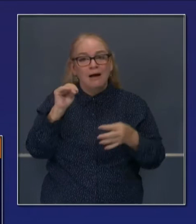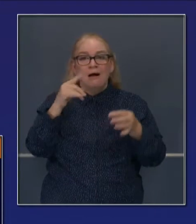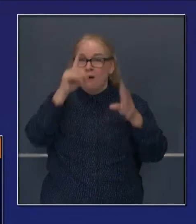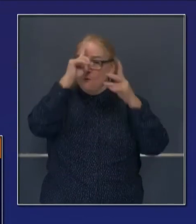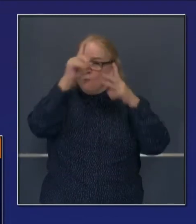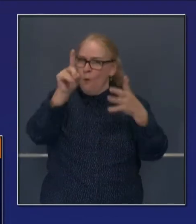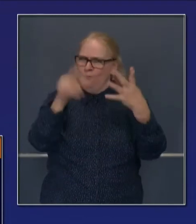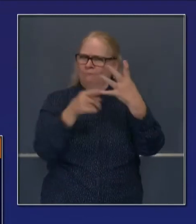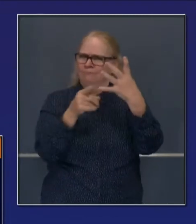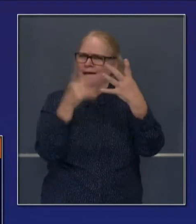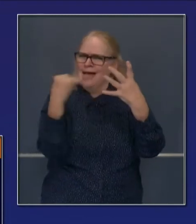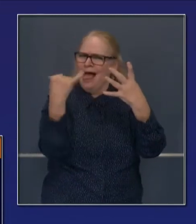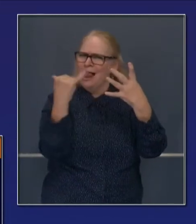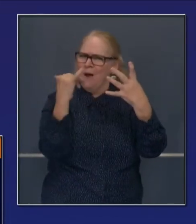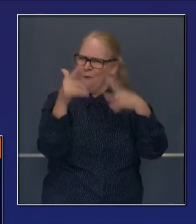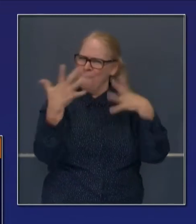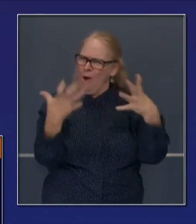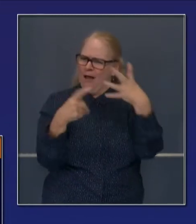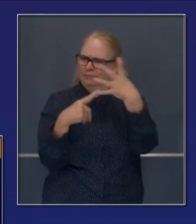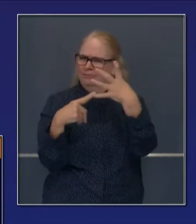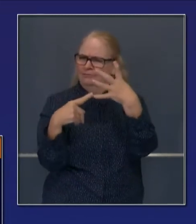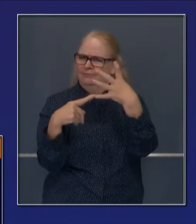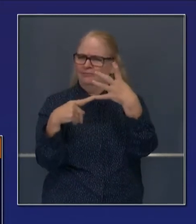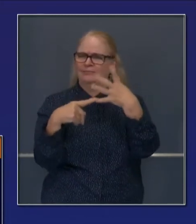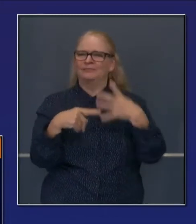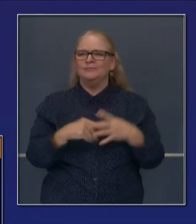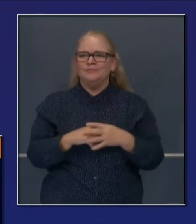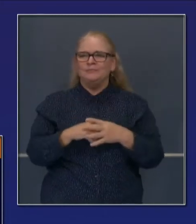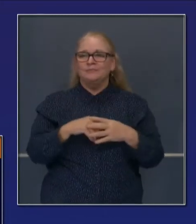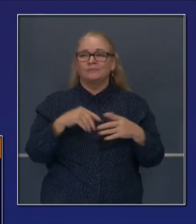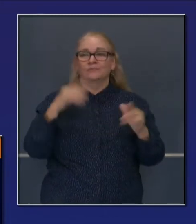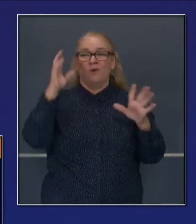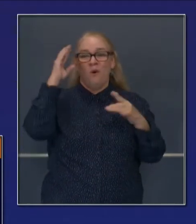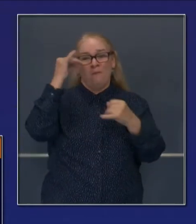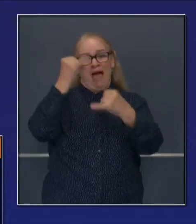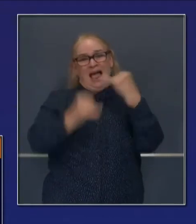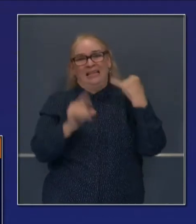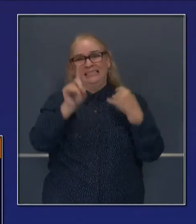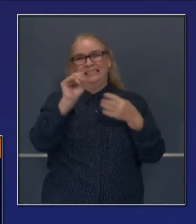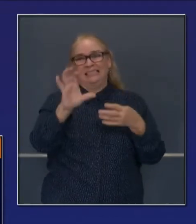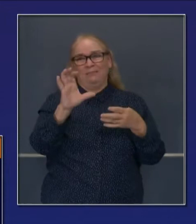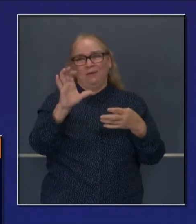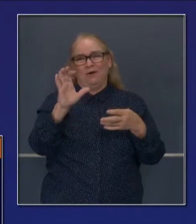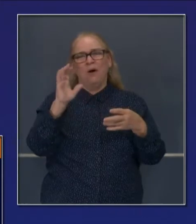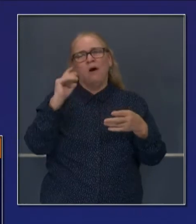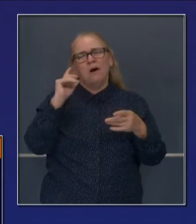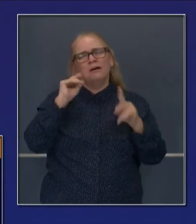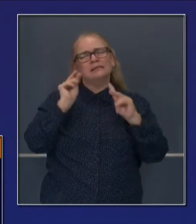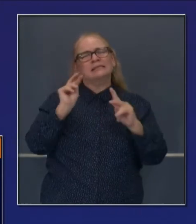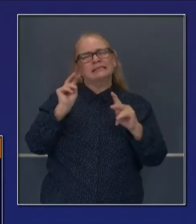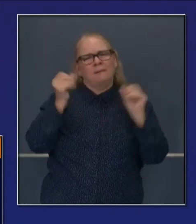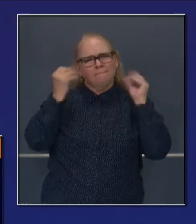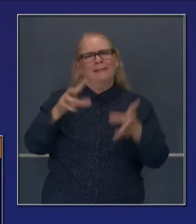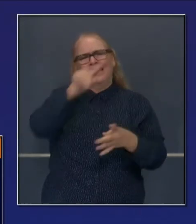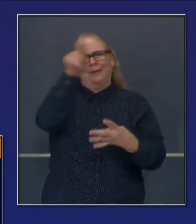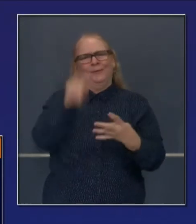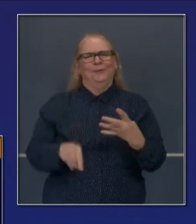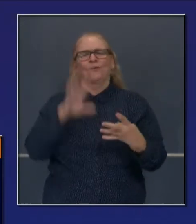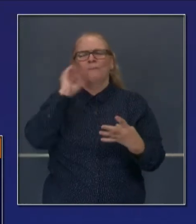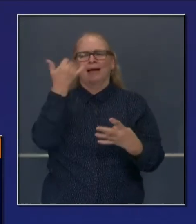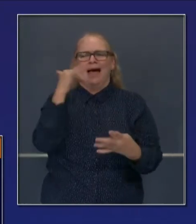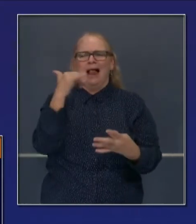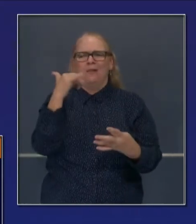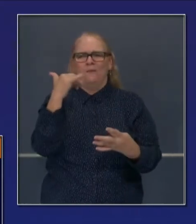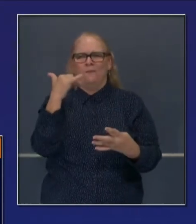we hope, by the end of the calendar year. It's an iterative process. We're using this tiered status